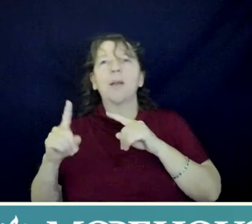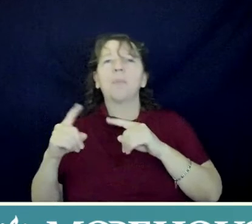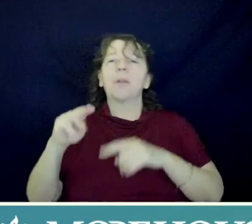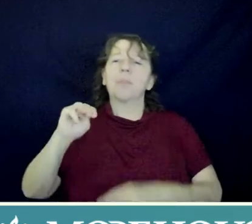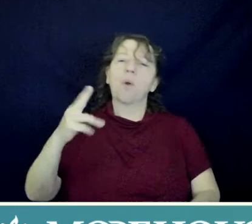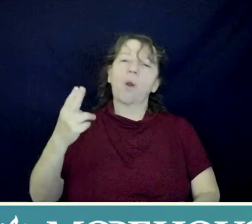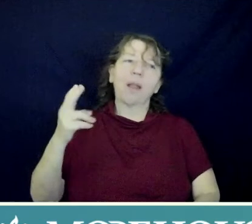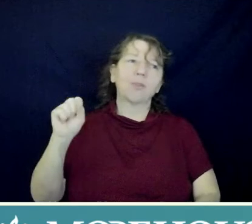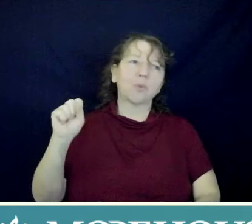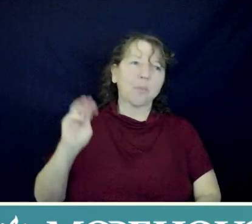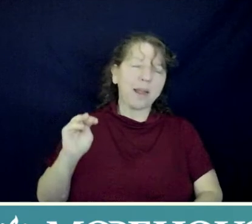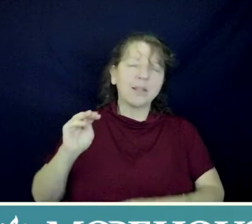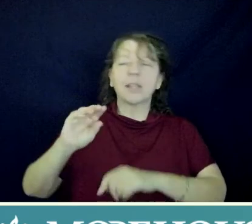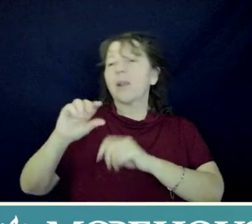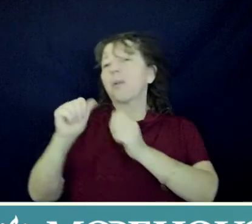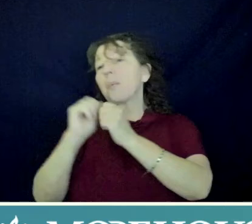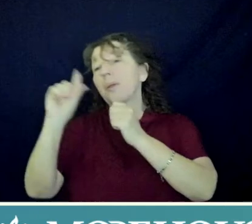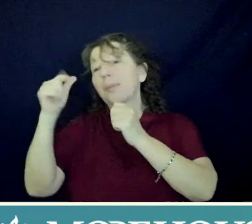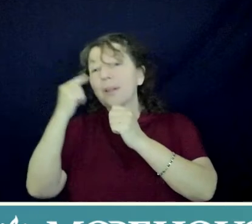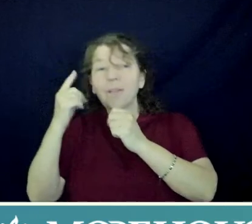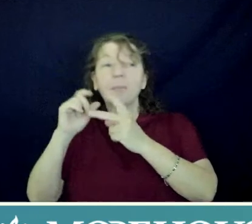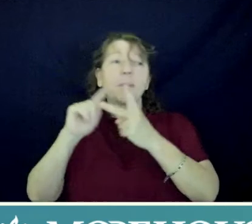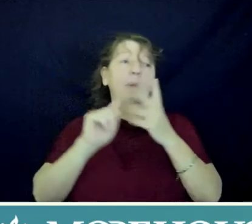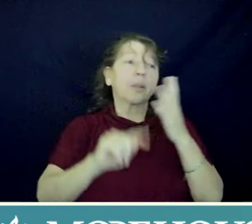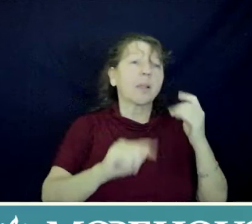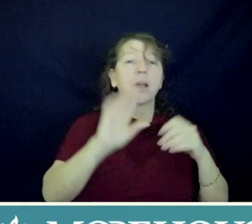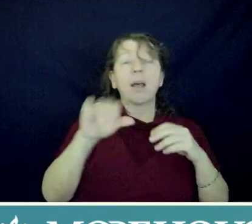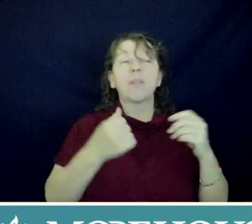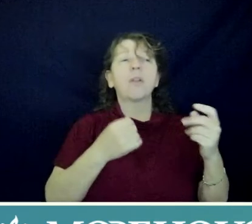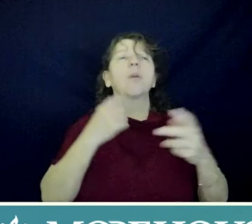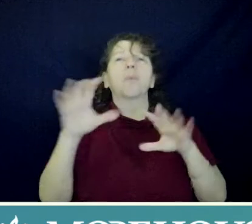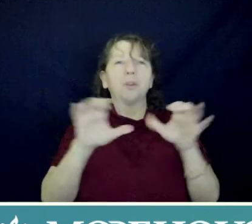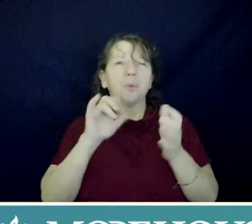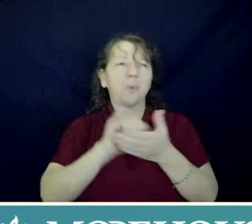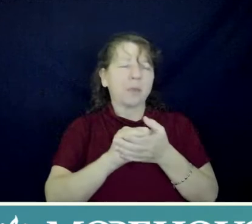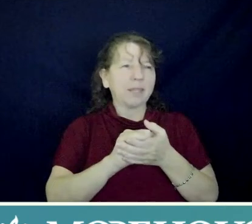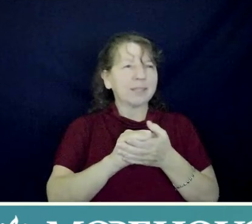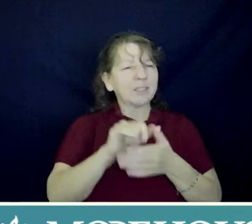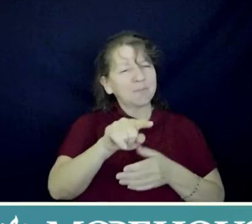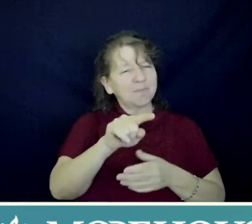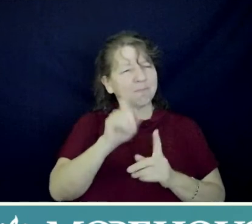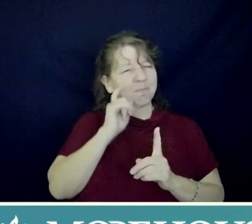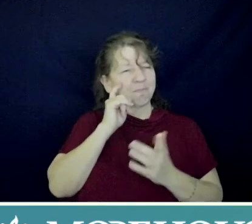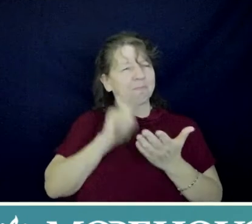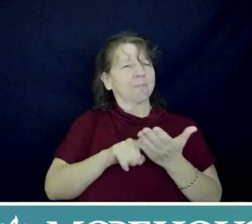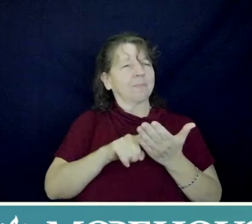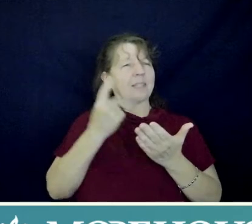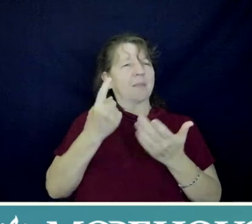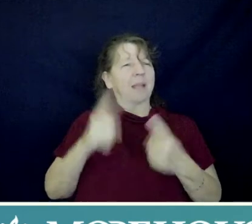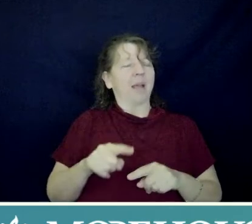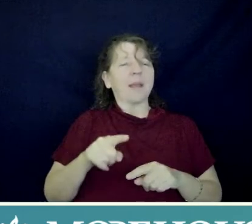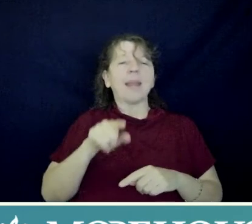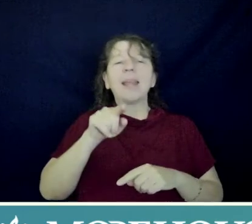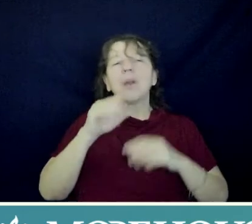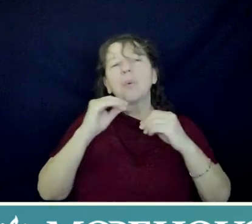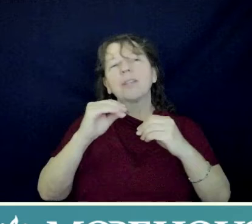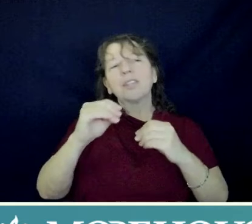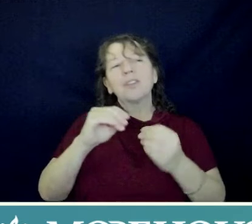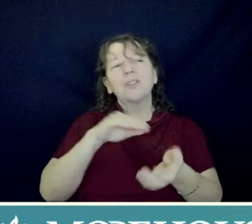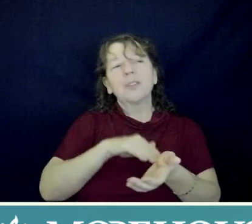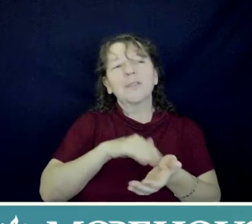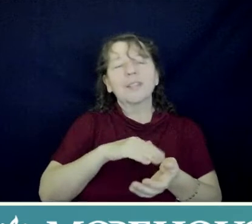platform, but also in-person visits to train clinicians on how to collect the vital